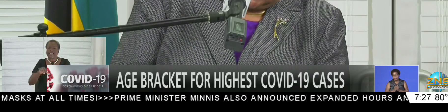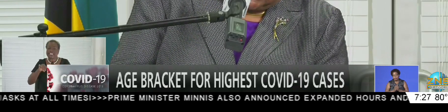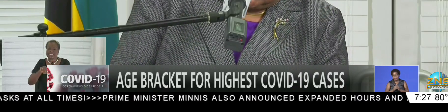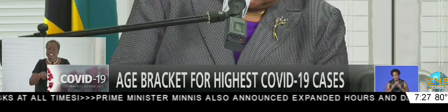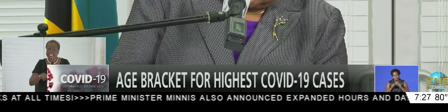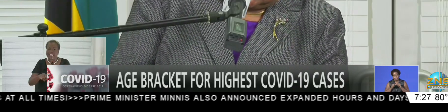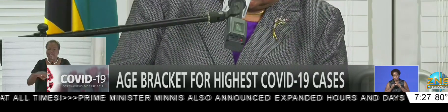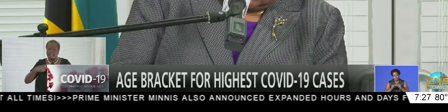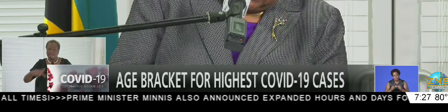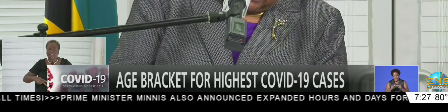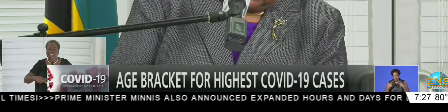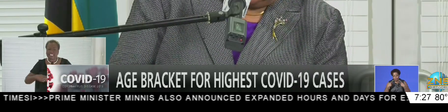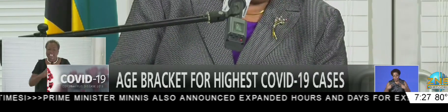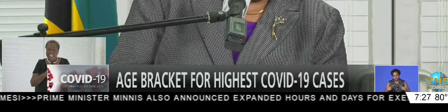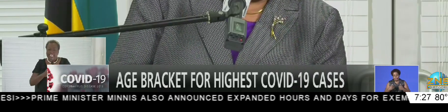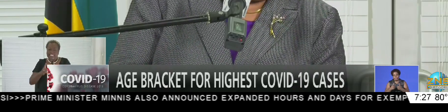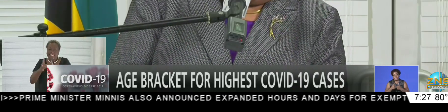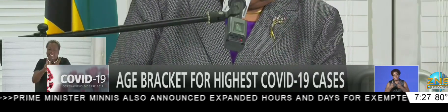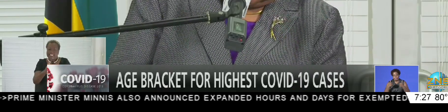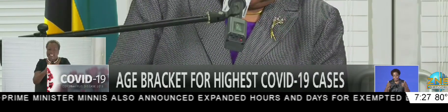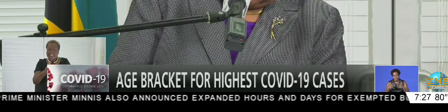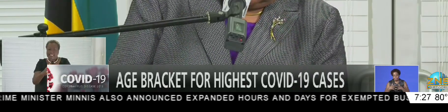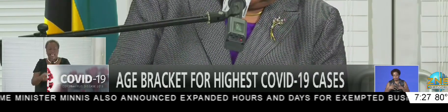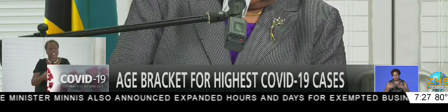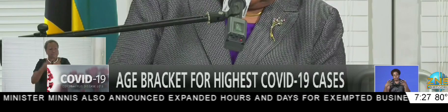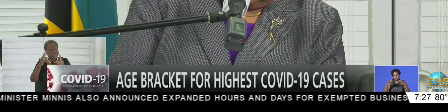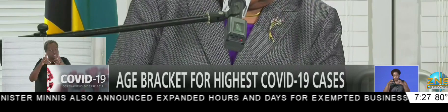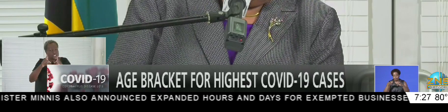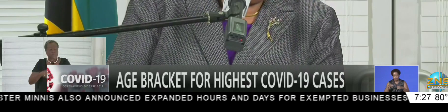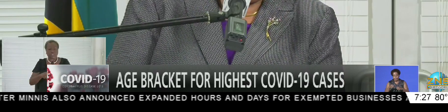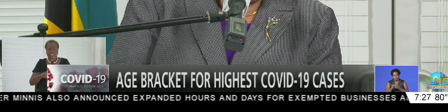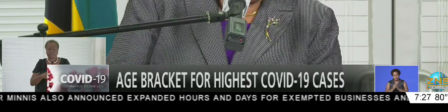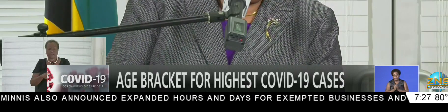stay physically distant as much as possible,